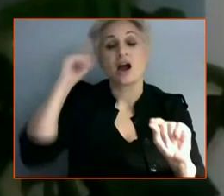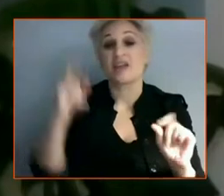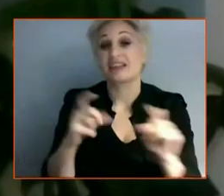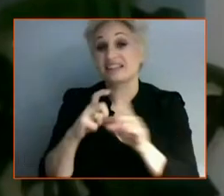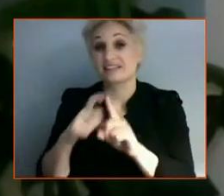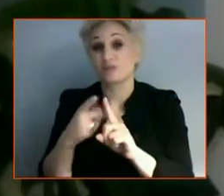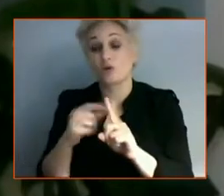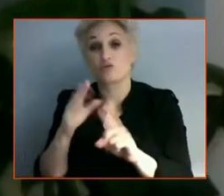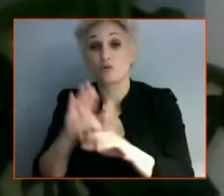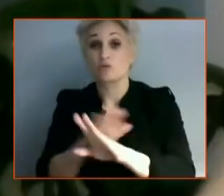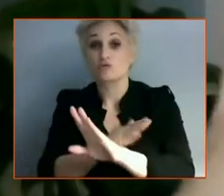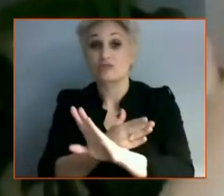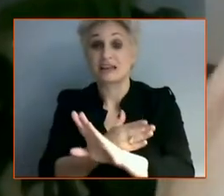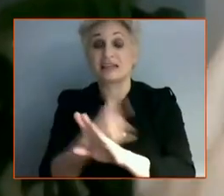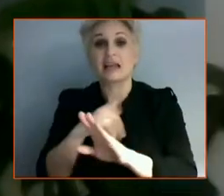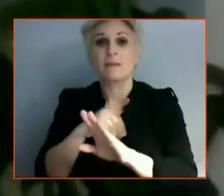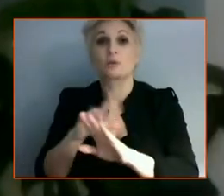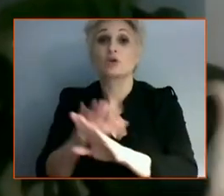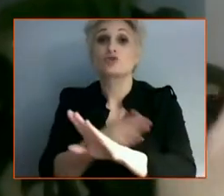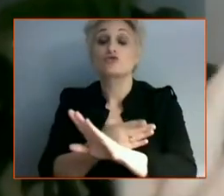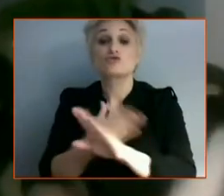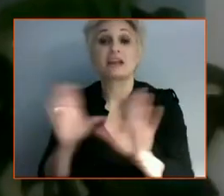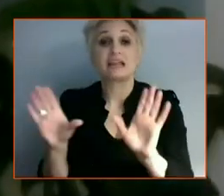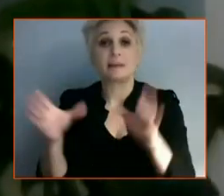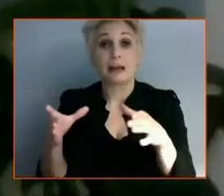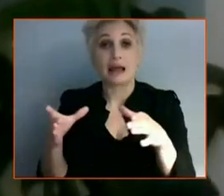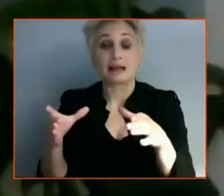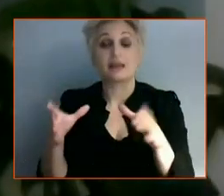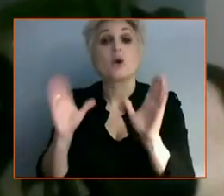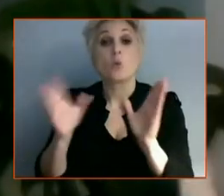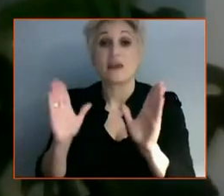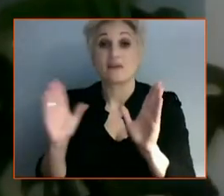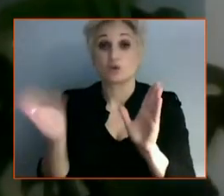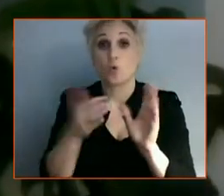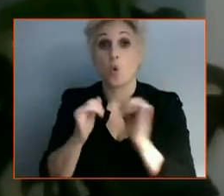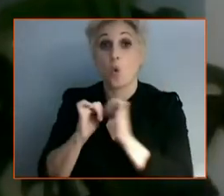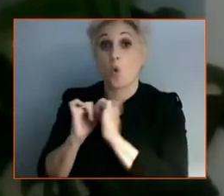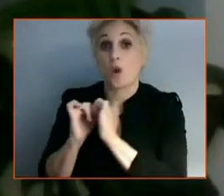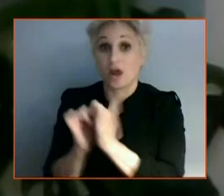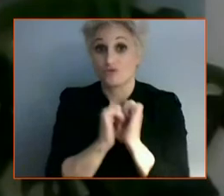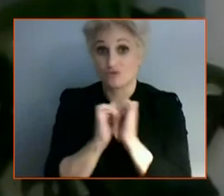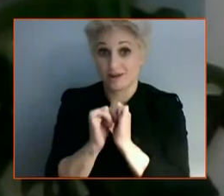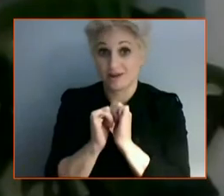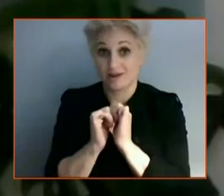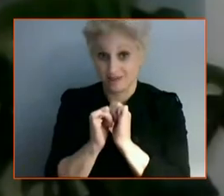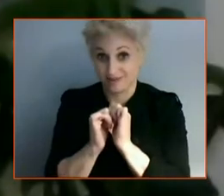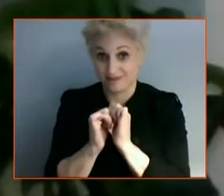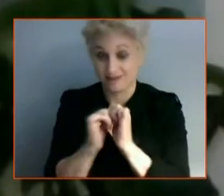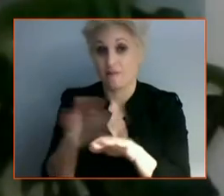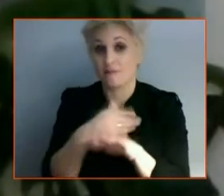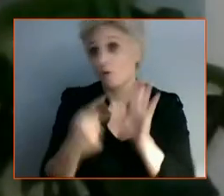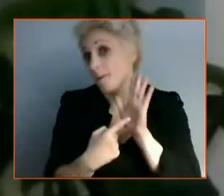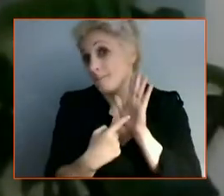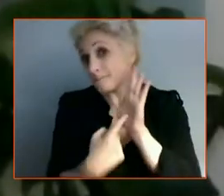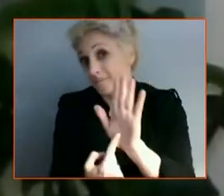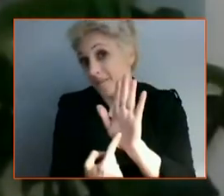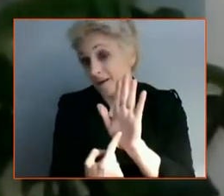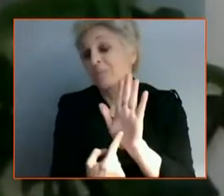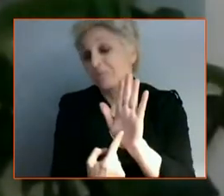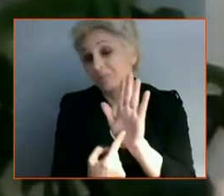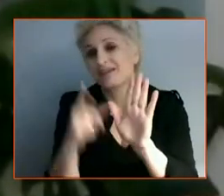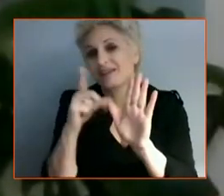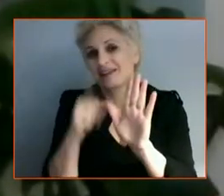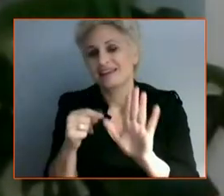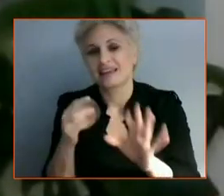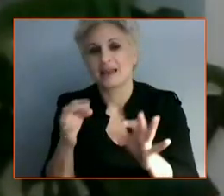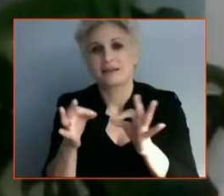is consensus-based, but as much buy-in as is possible, and then that there is actually a commitment. So based on, you